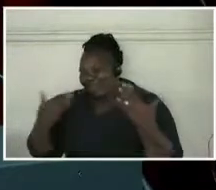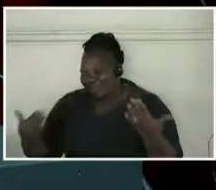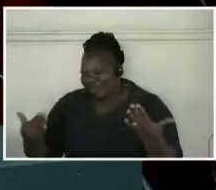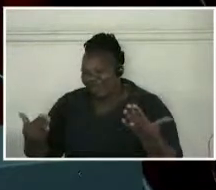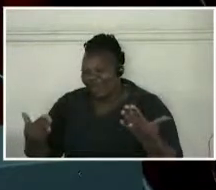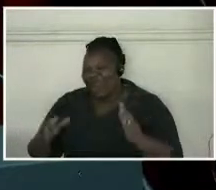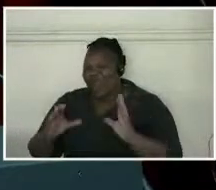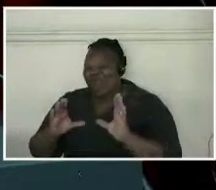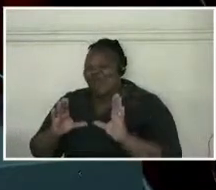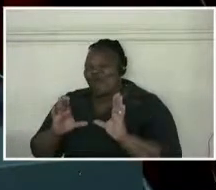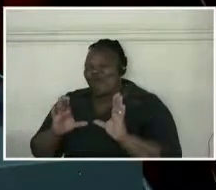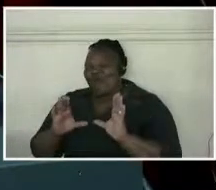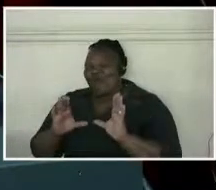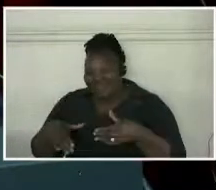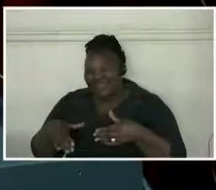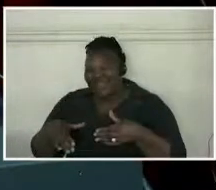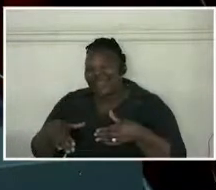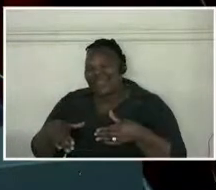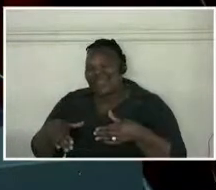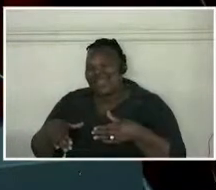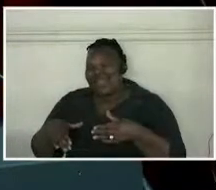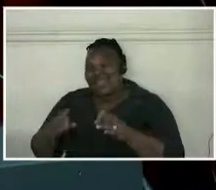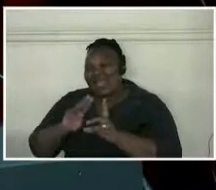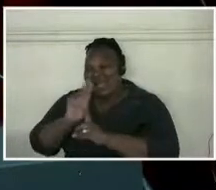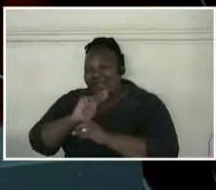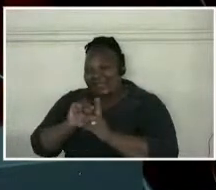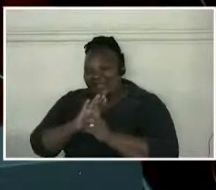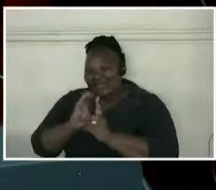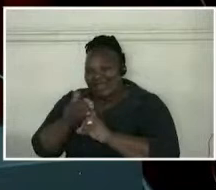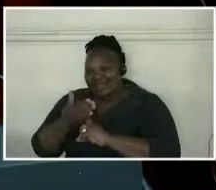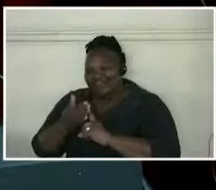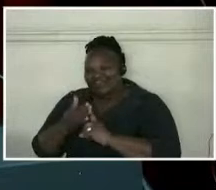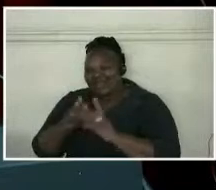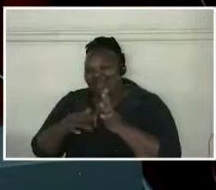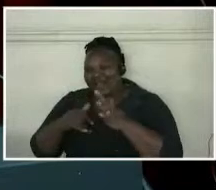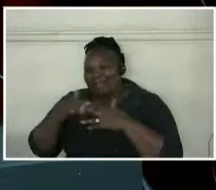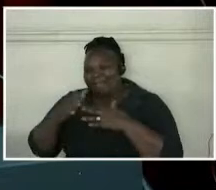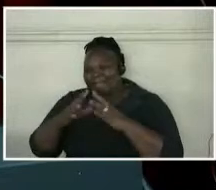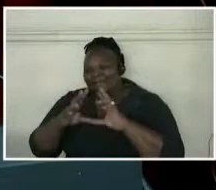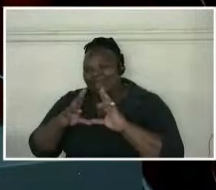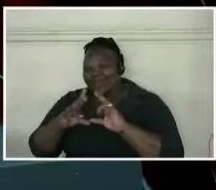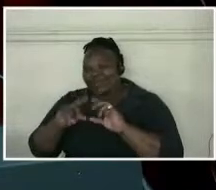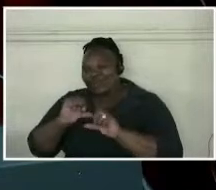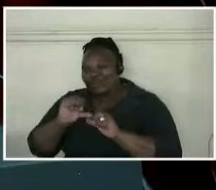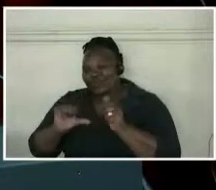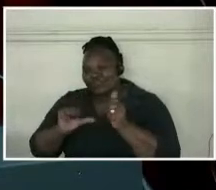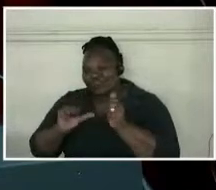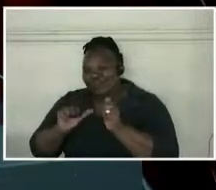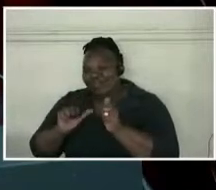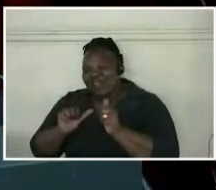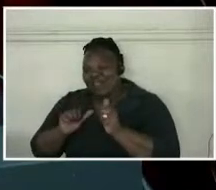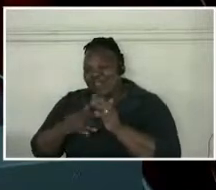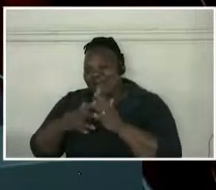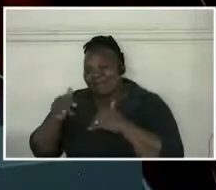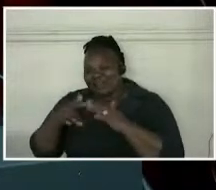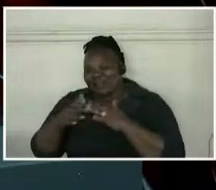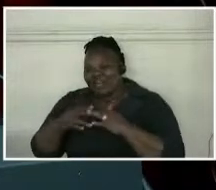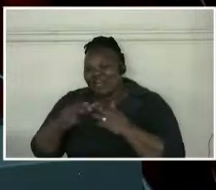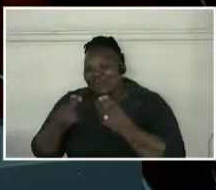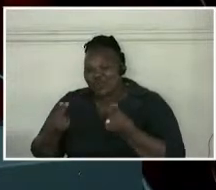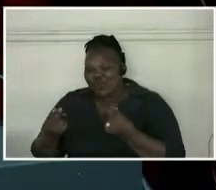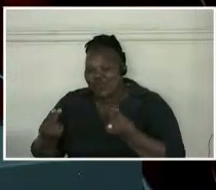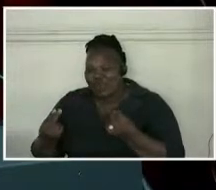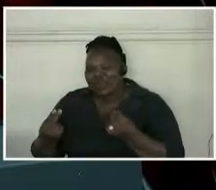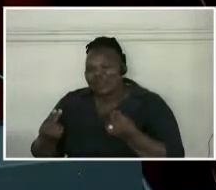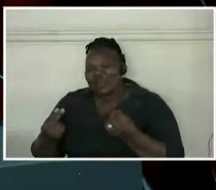recognizes the critical role of nation building and social cohesion members aligned to the newly managed